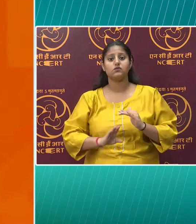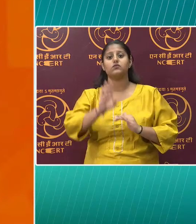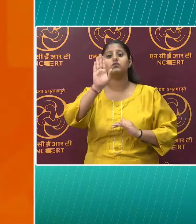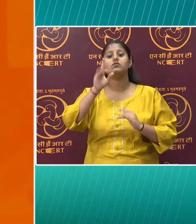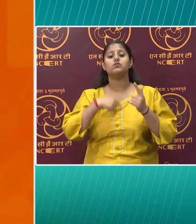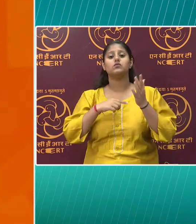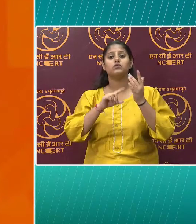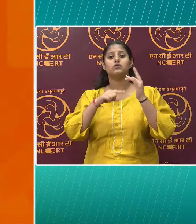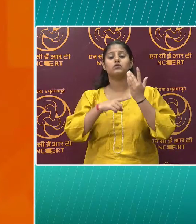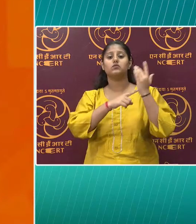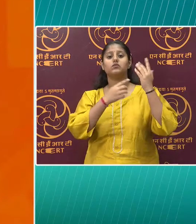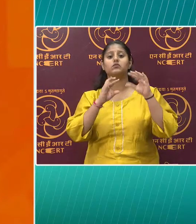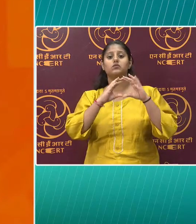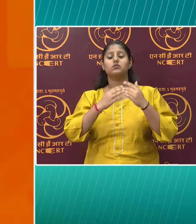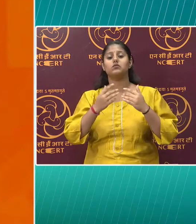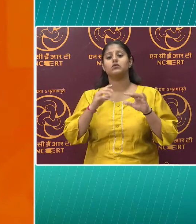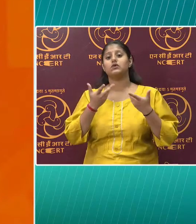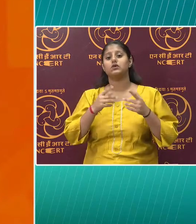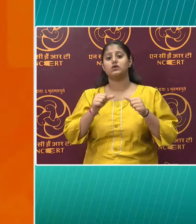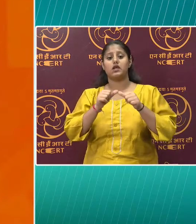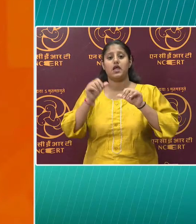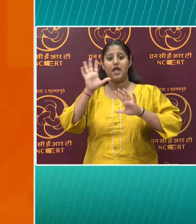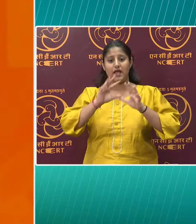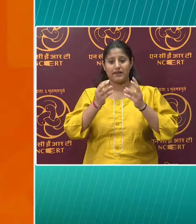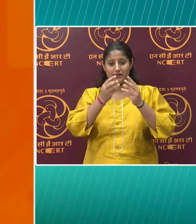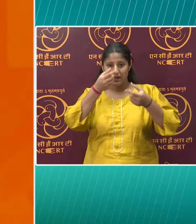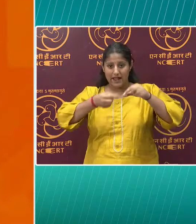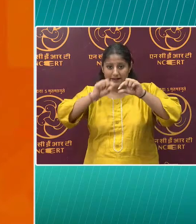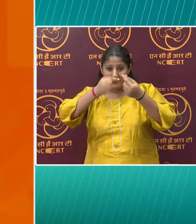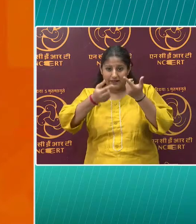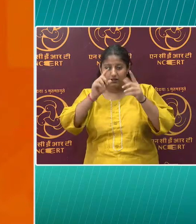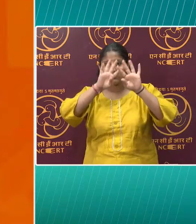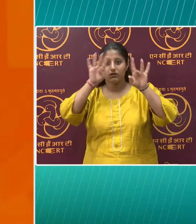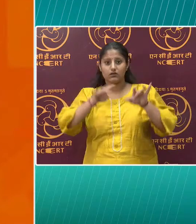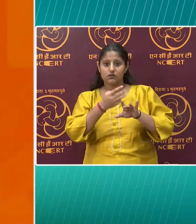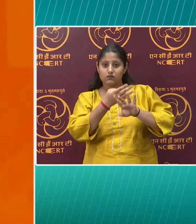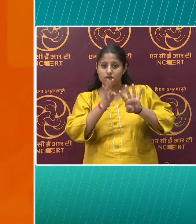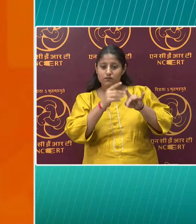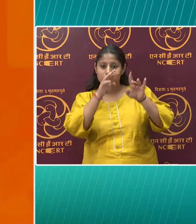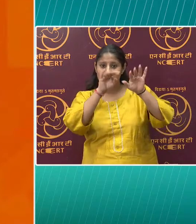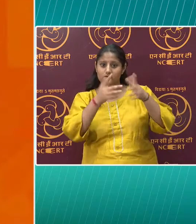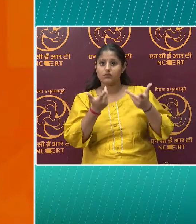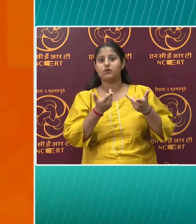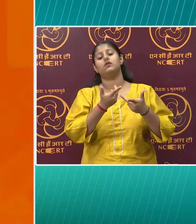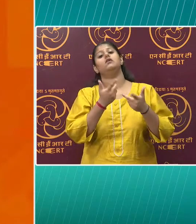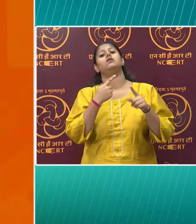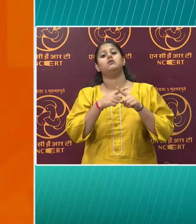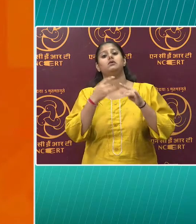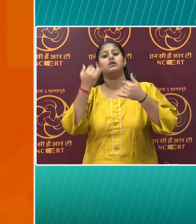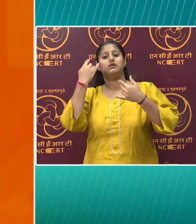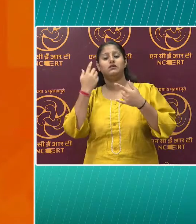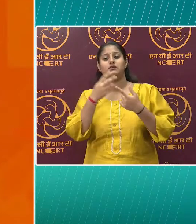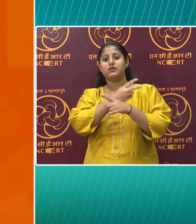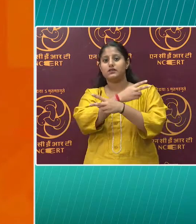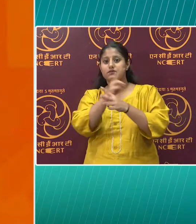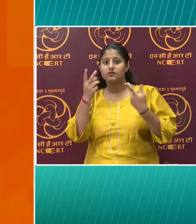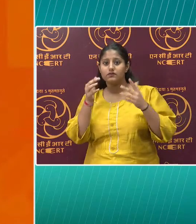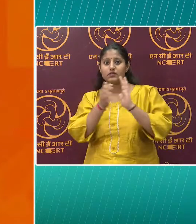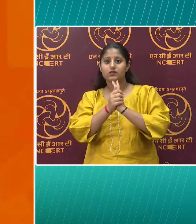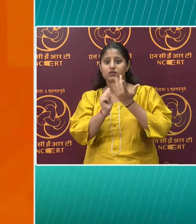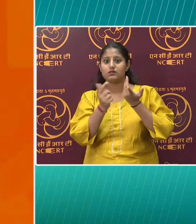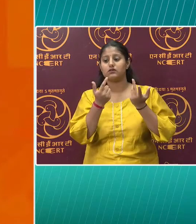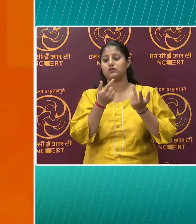My students, they can do animation, they can do coding, they can uh, they can do all sorts